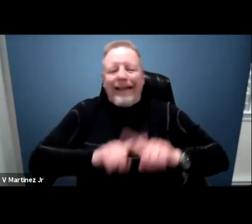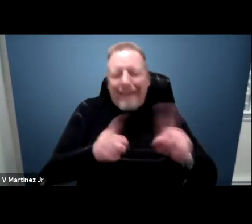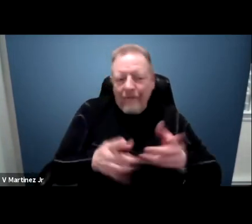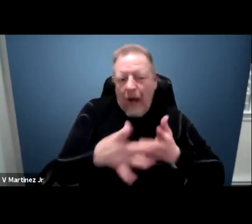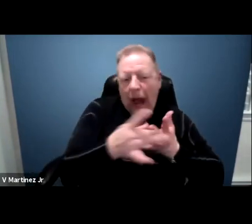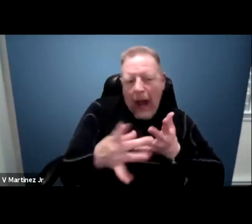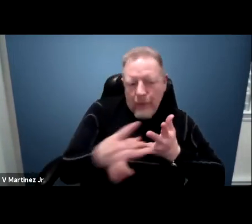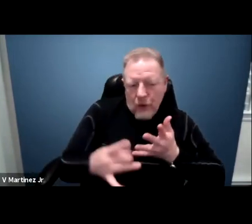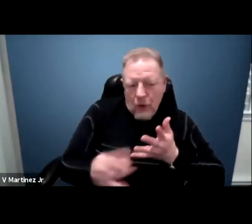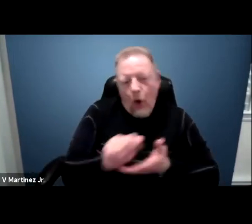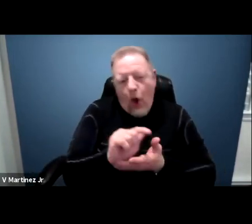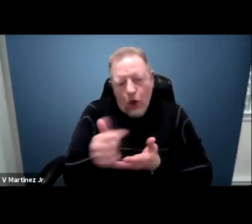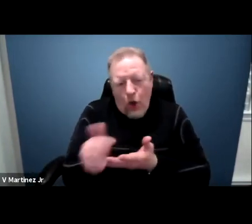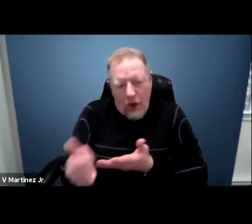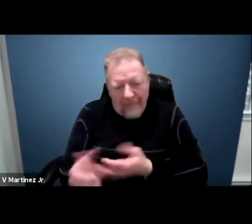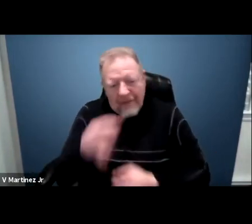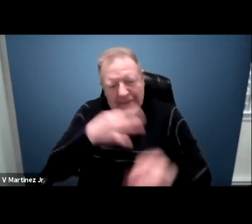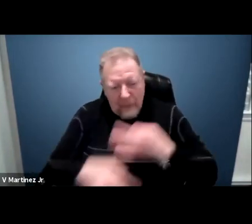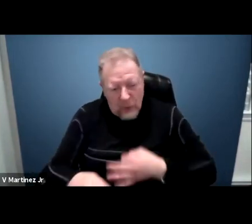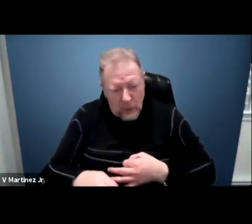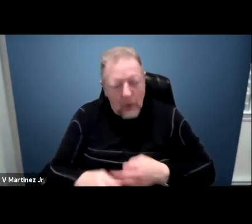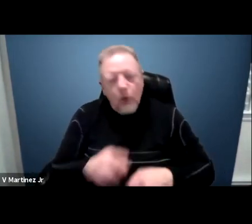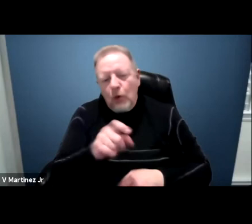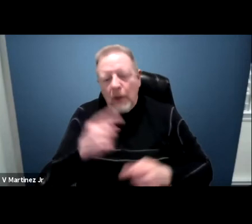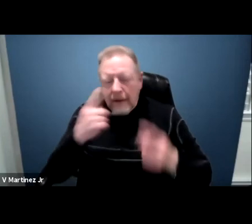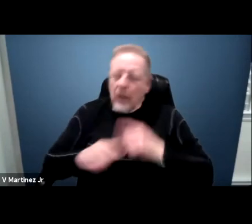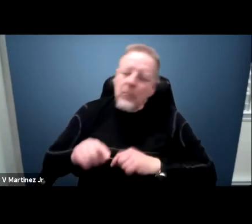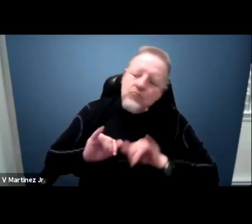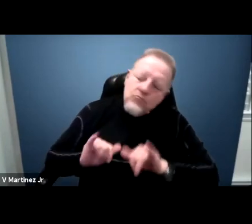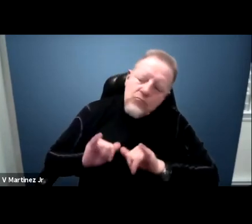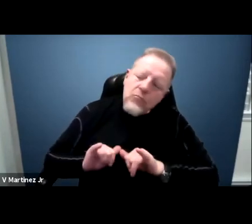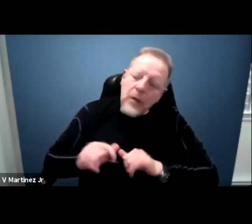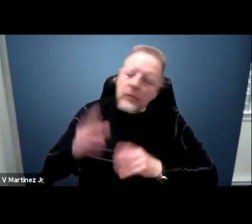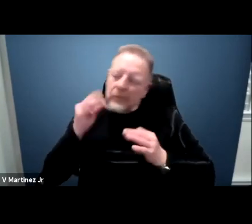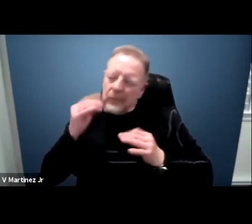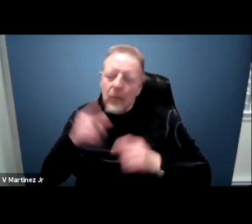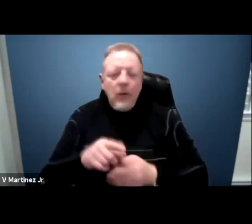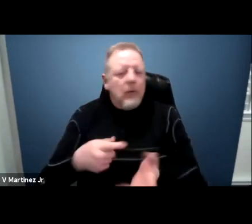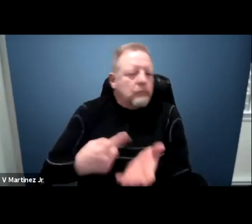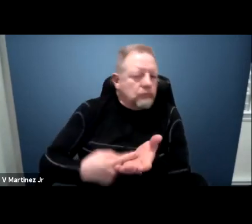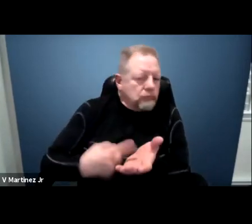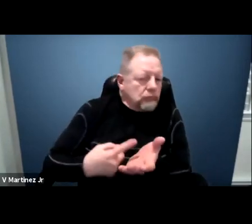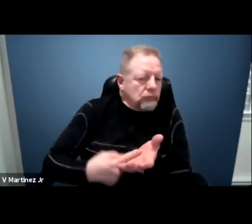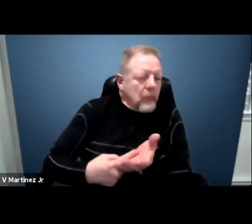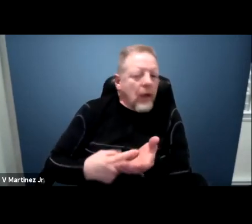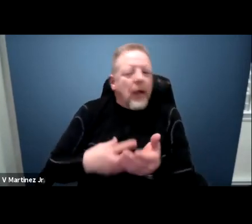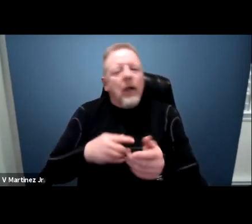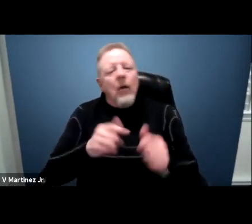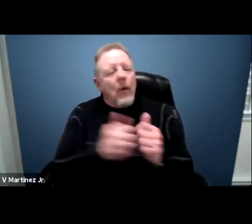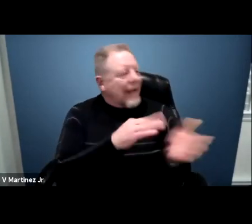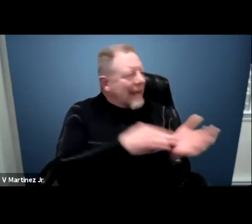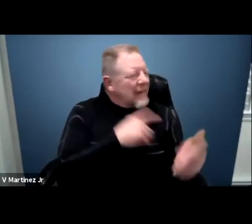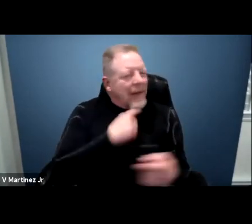And at that point, you should consider that accommodation, talk it over with your doctor